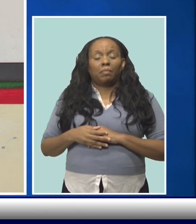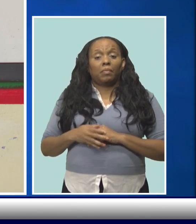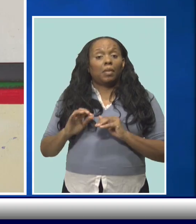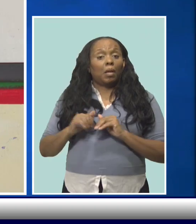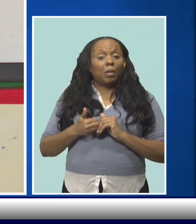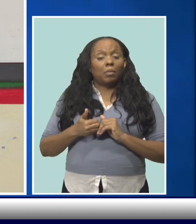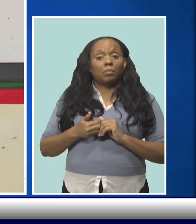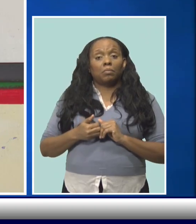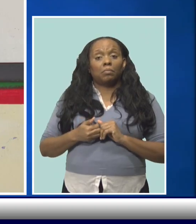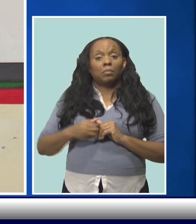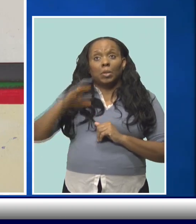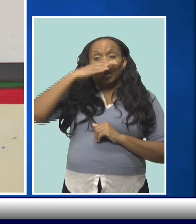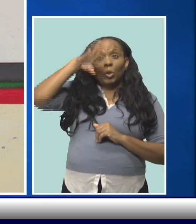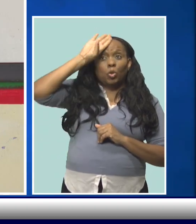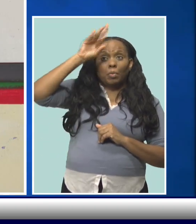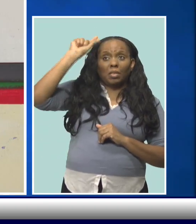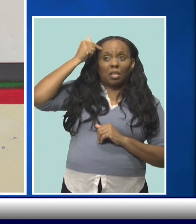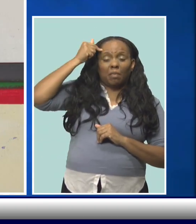Cuba